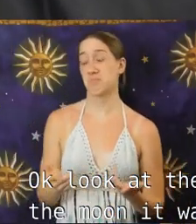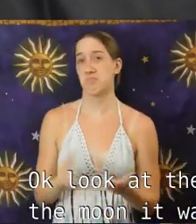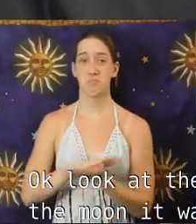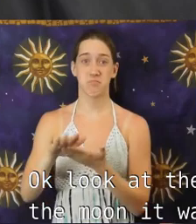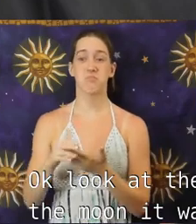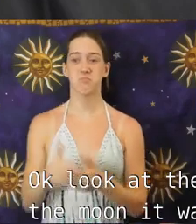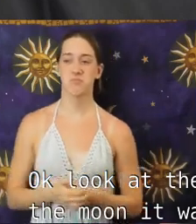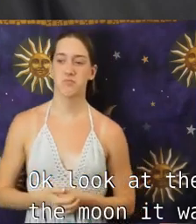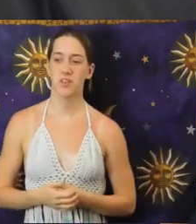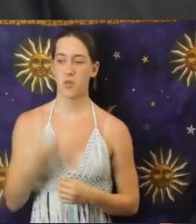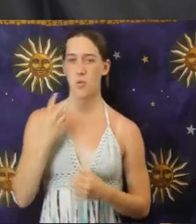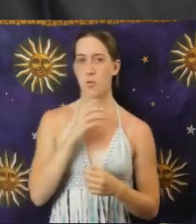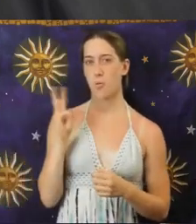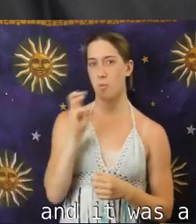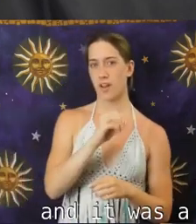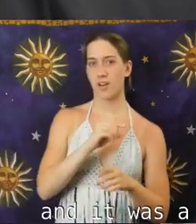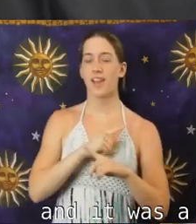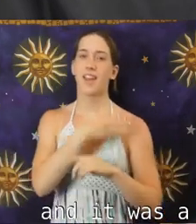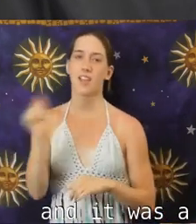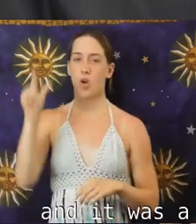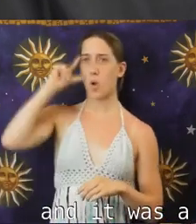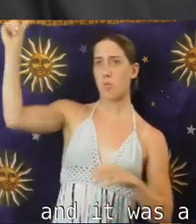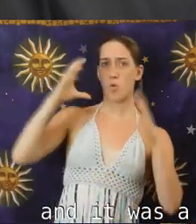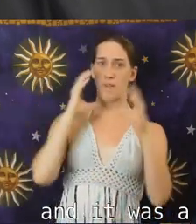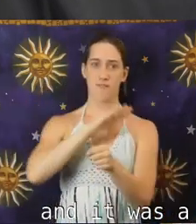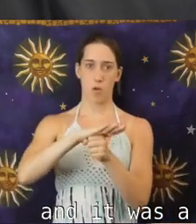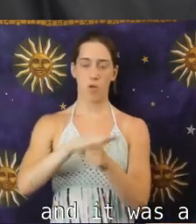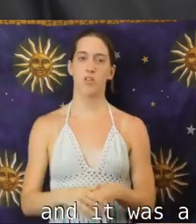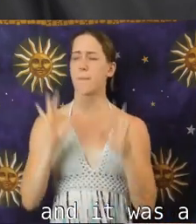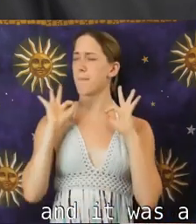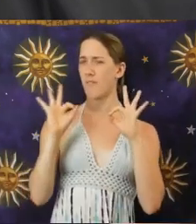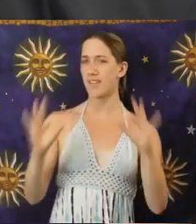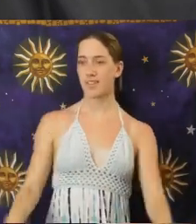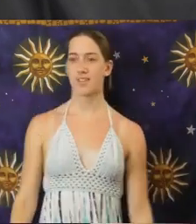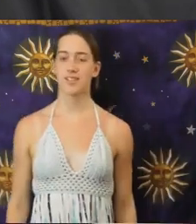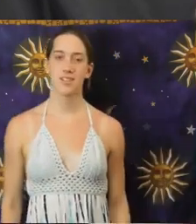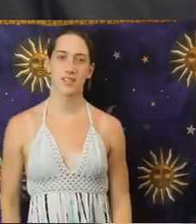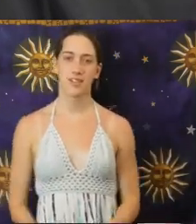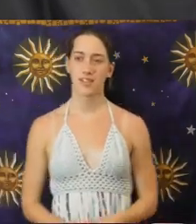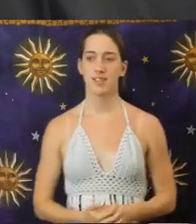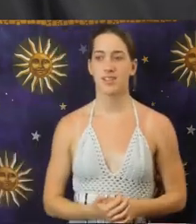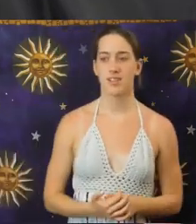was a really weird, cool moment. And it was a full moon too, so it was absolutely perfect.